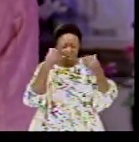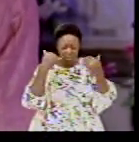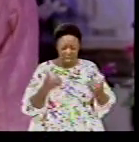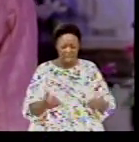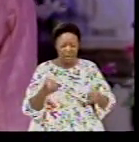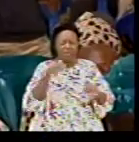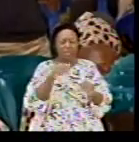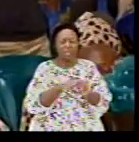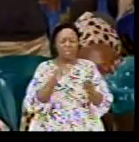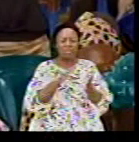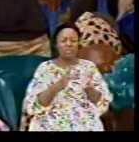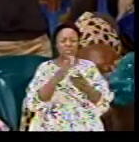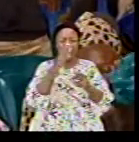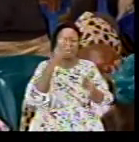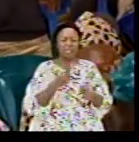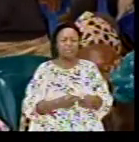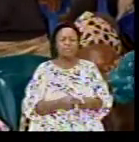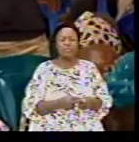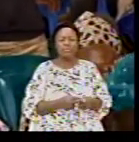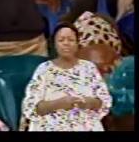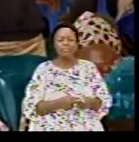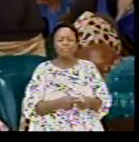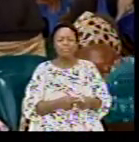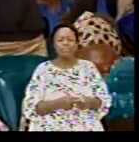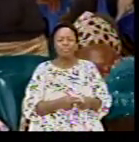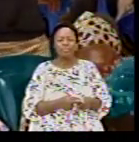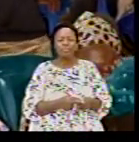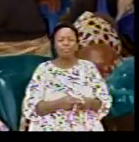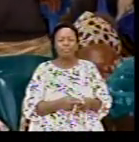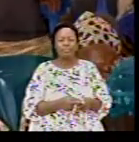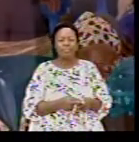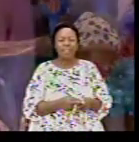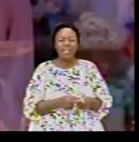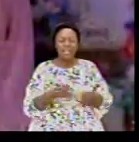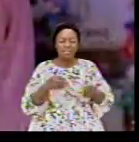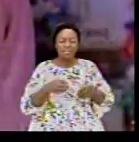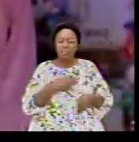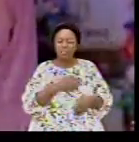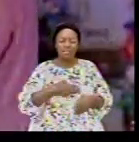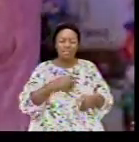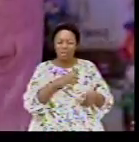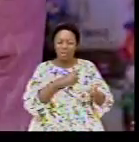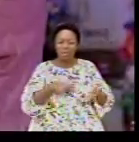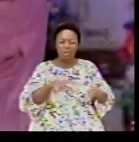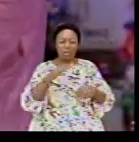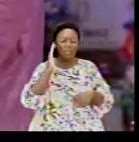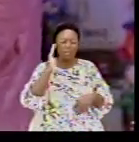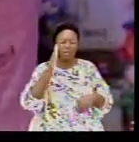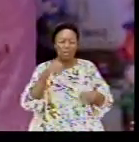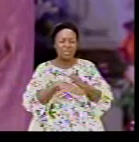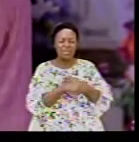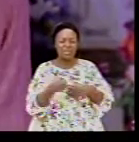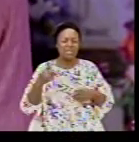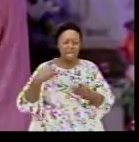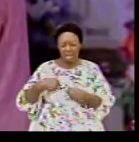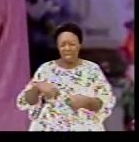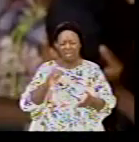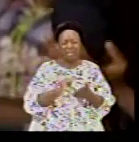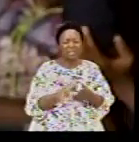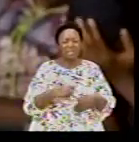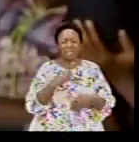in Jesus' name. Bear witness in their hearts that their sins are